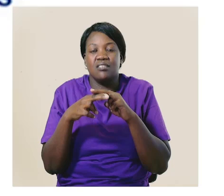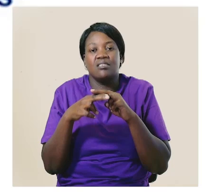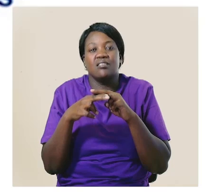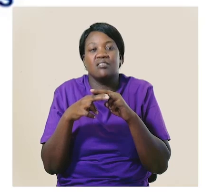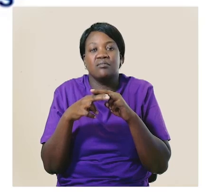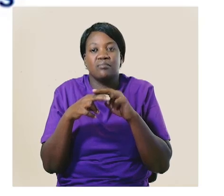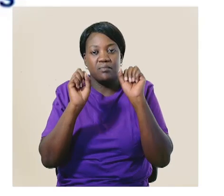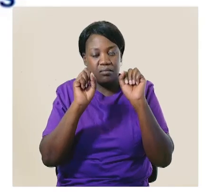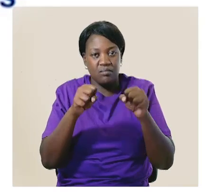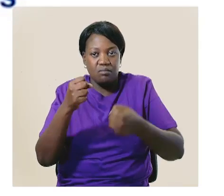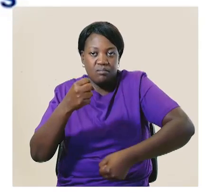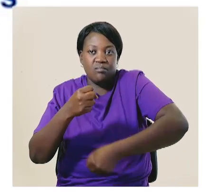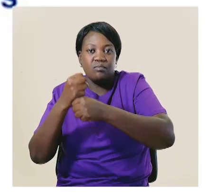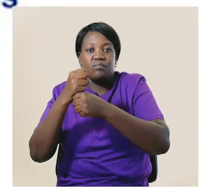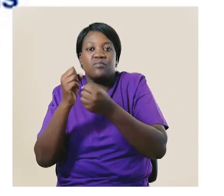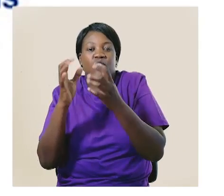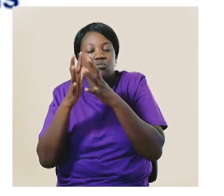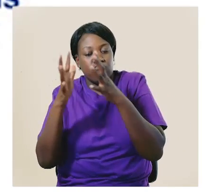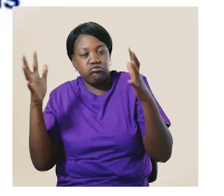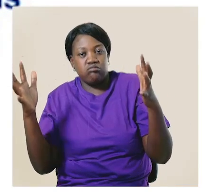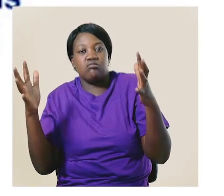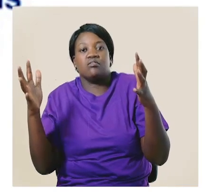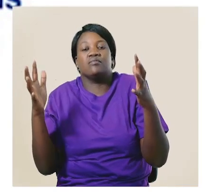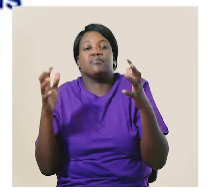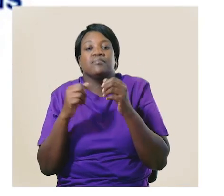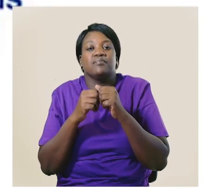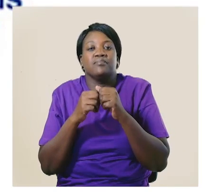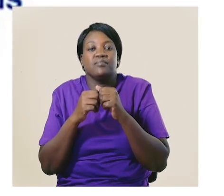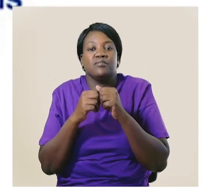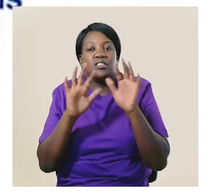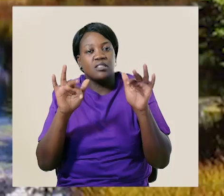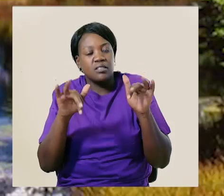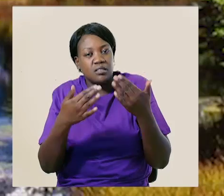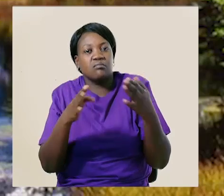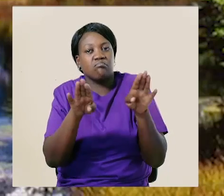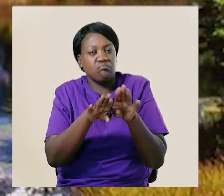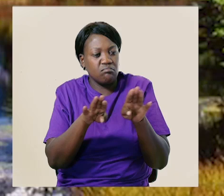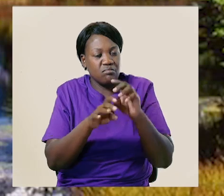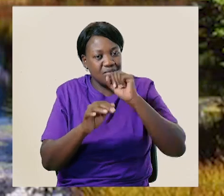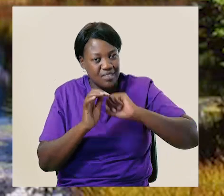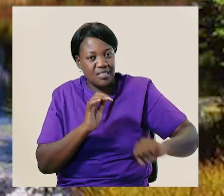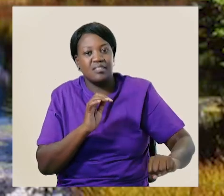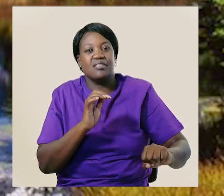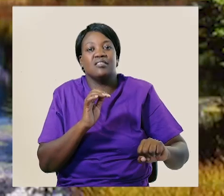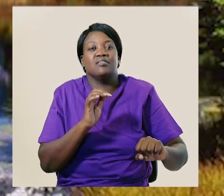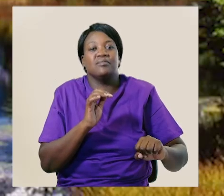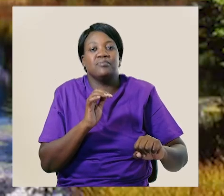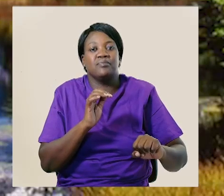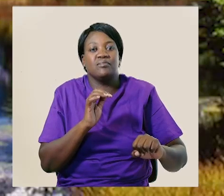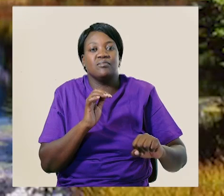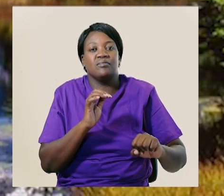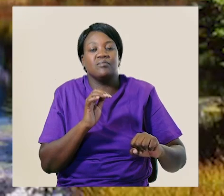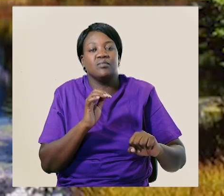turn can contribute to the growth in wealth. How productive is the land? That depends